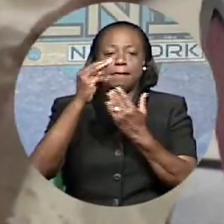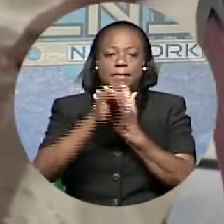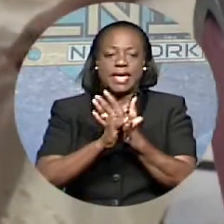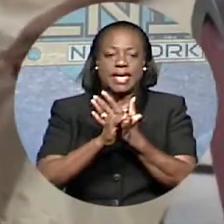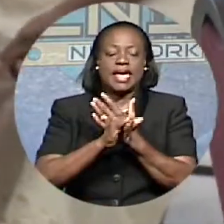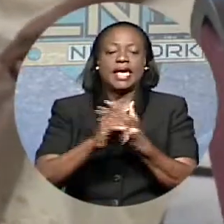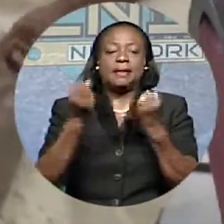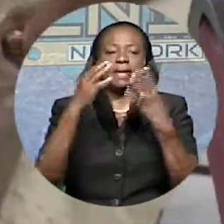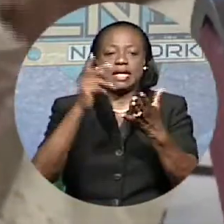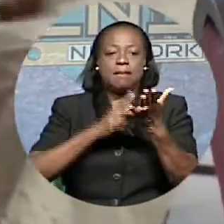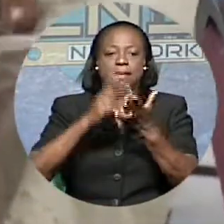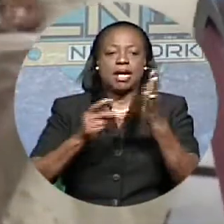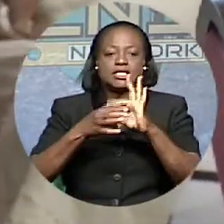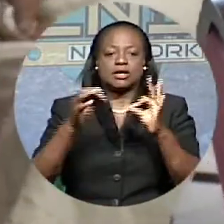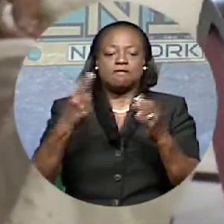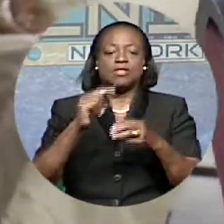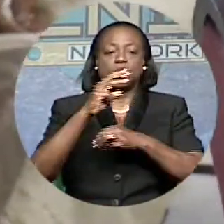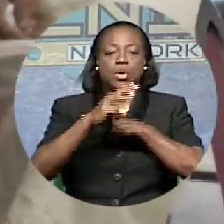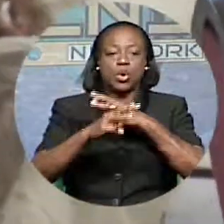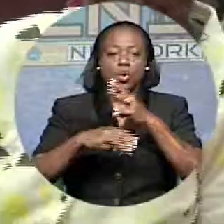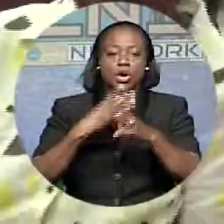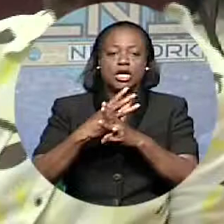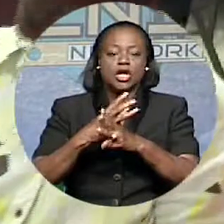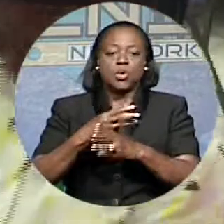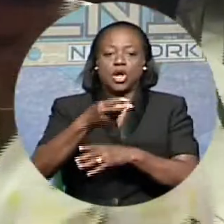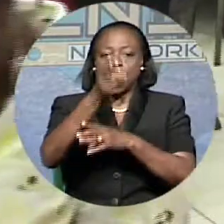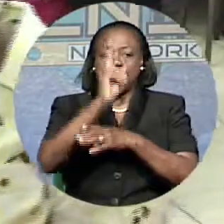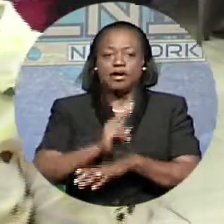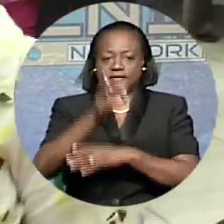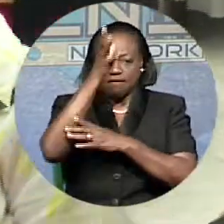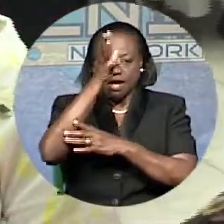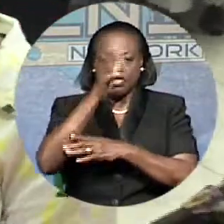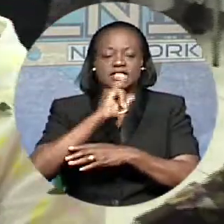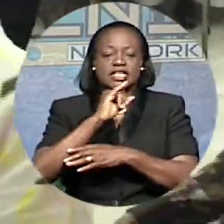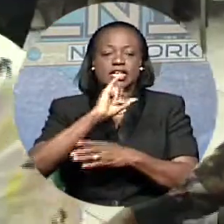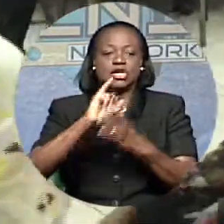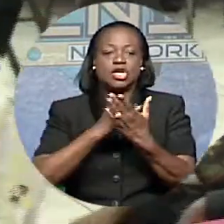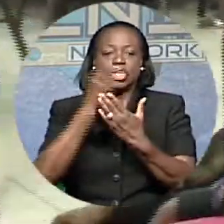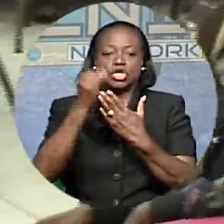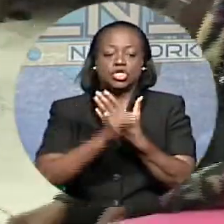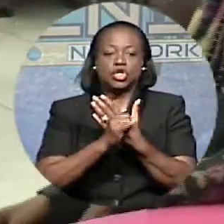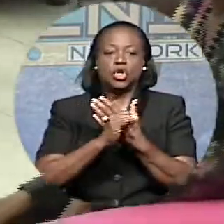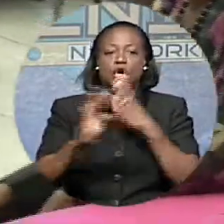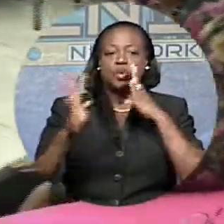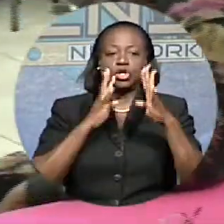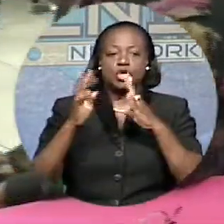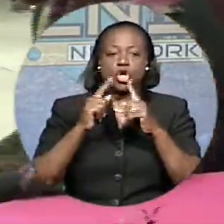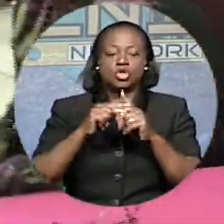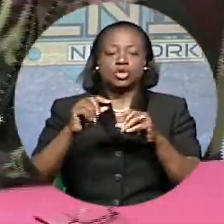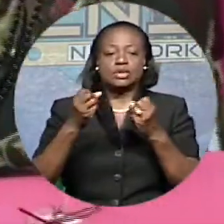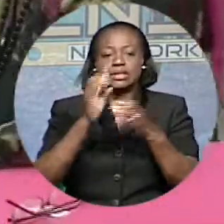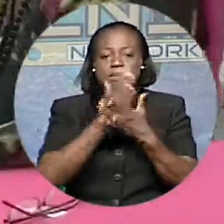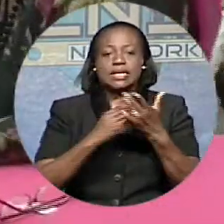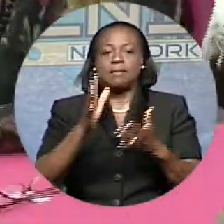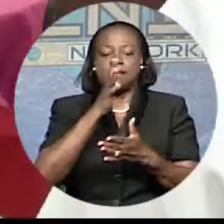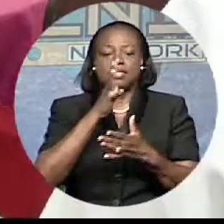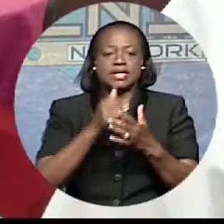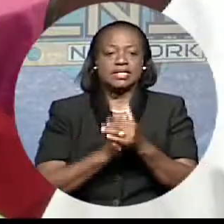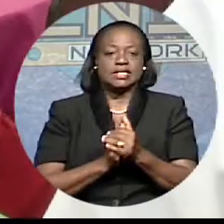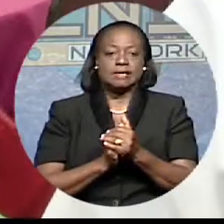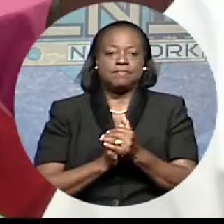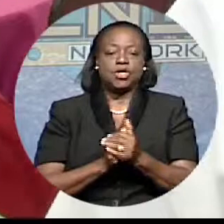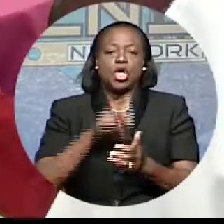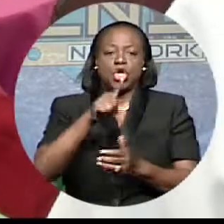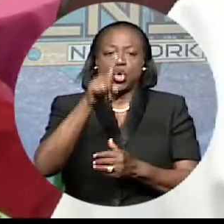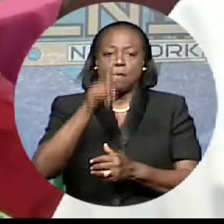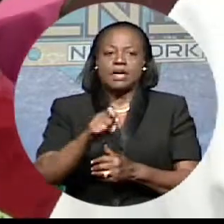similar celebration honoring fathers in June. We spoke with several mothers about how motherhood has impacted their lives. You have to be